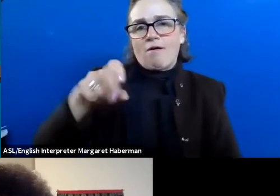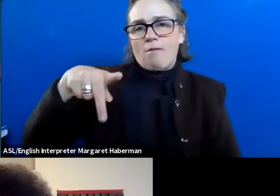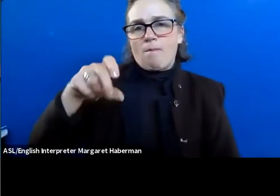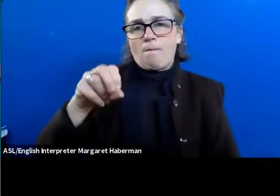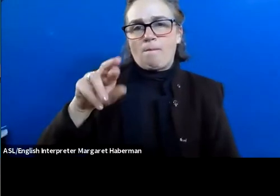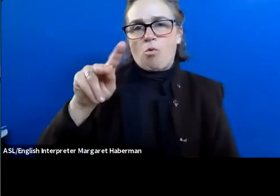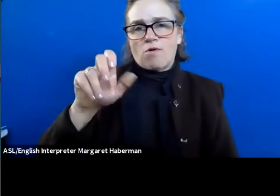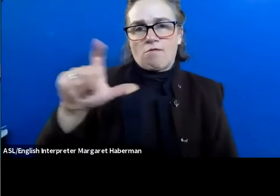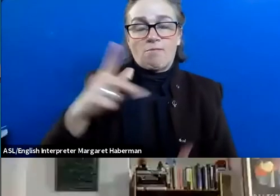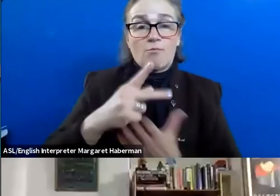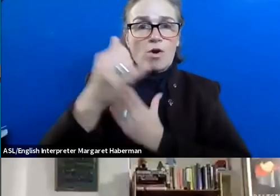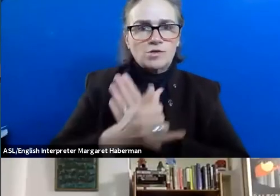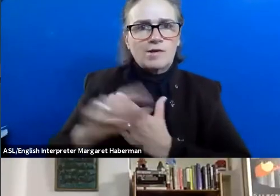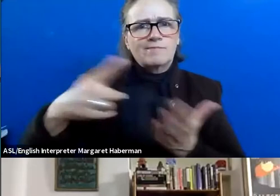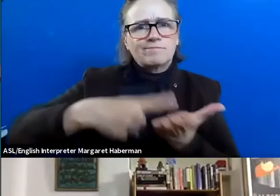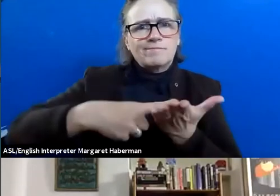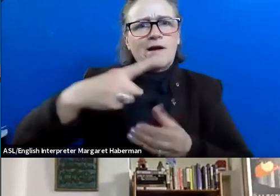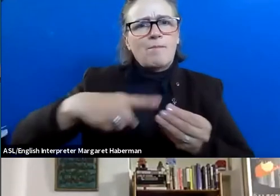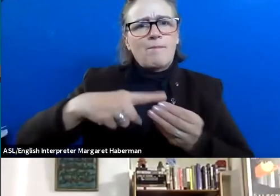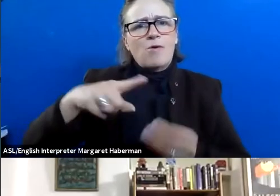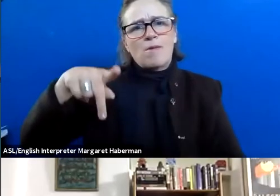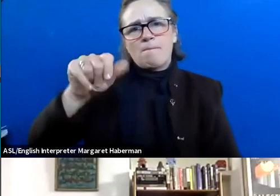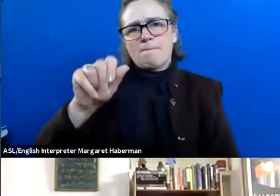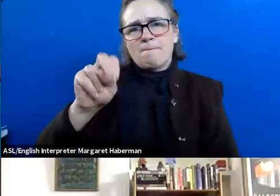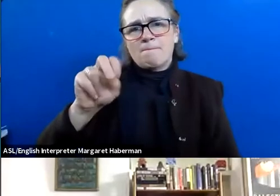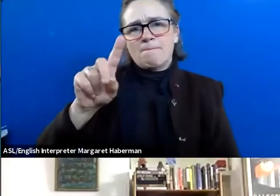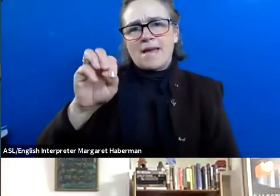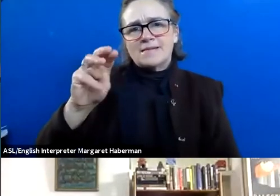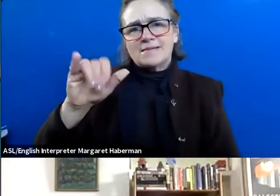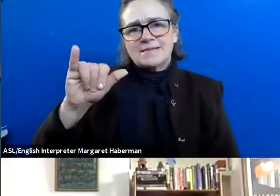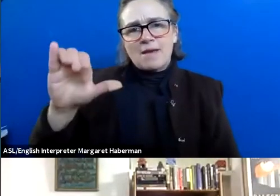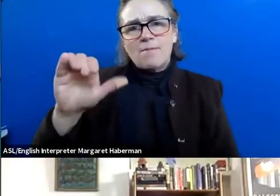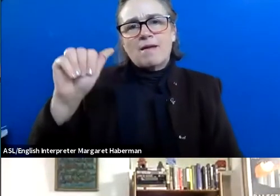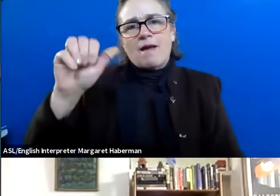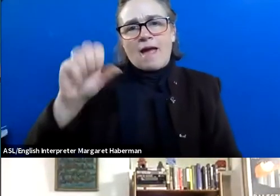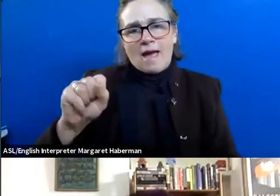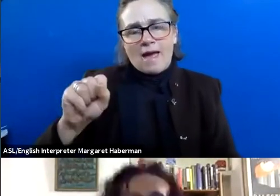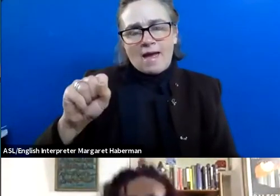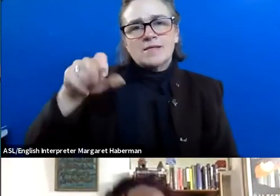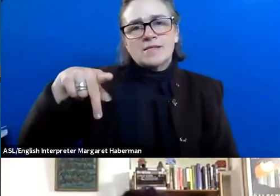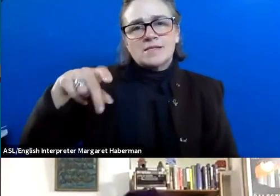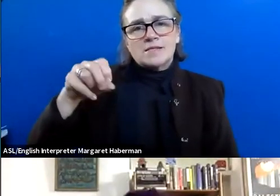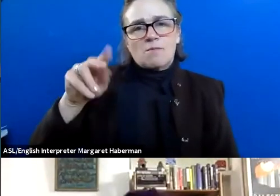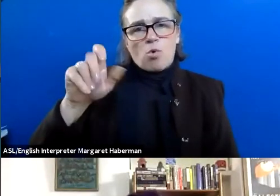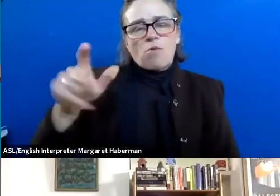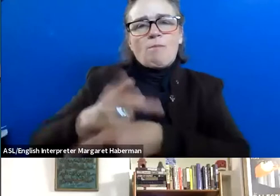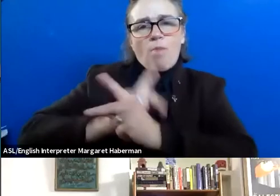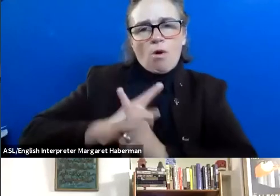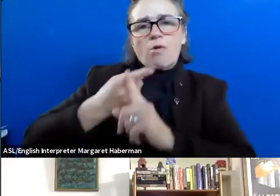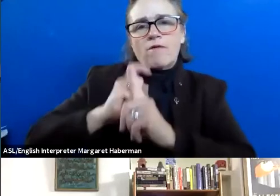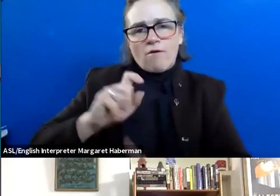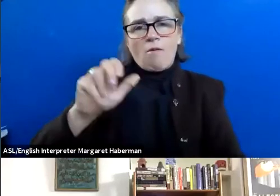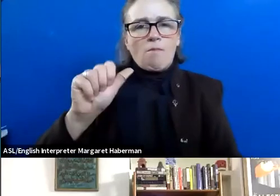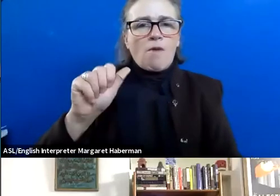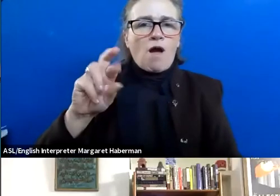it's talking about pandemic as portal, borrowing from, you know, Arundhati Roy and others. And